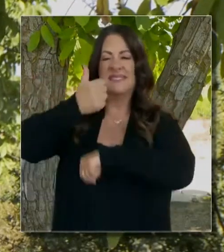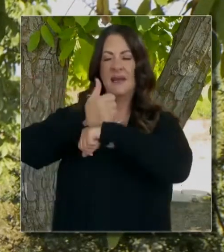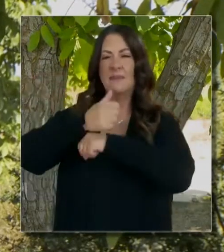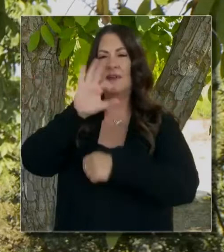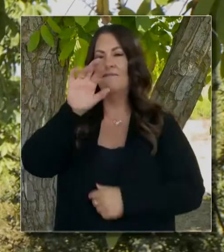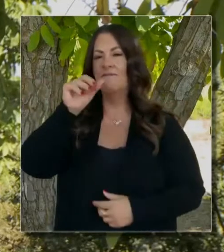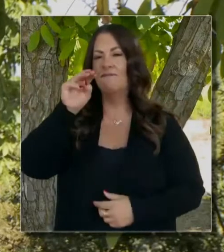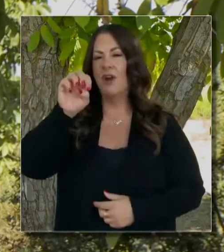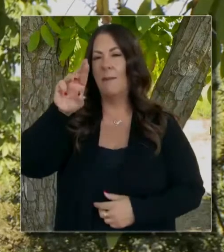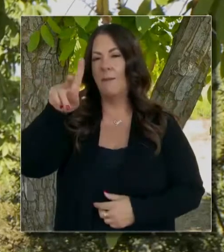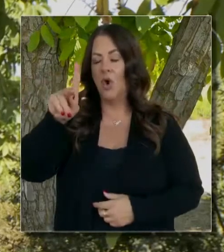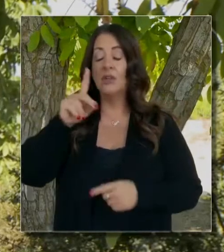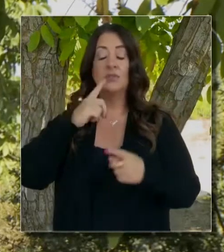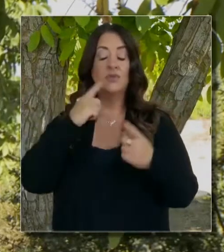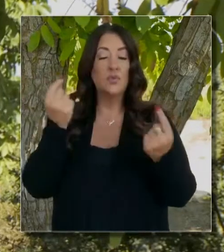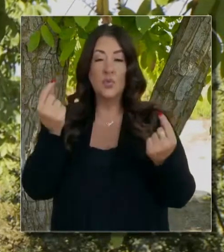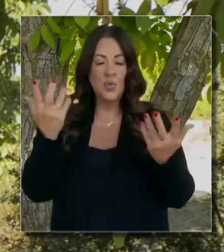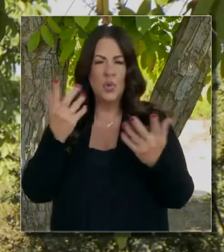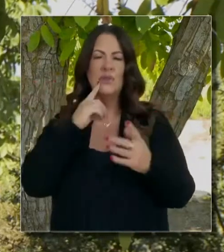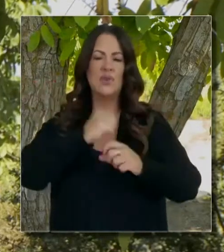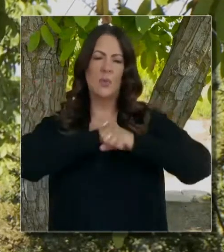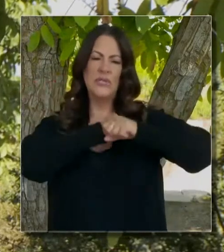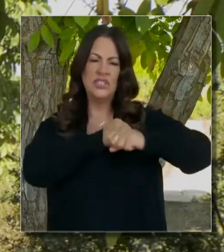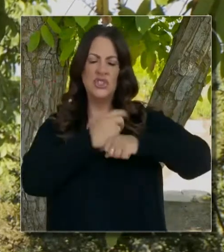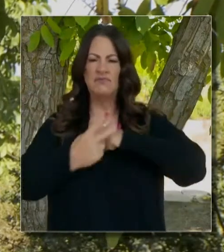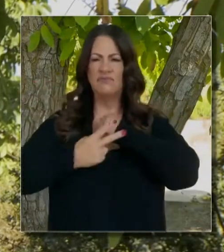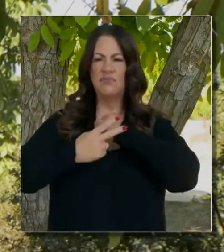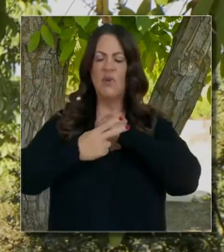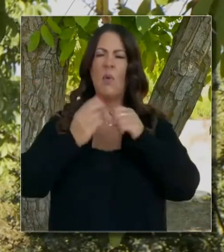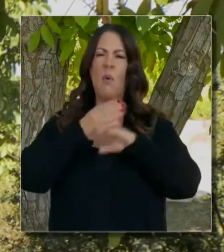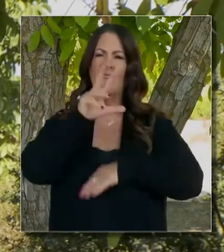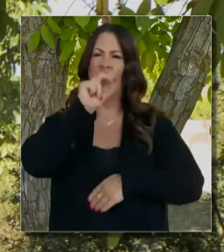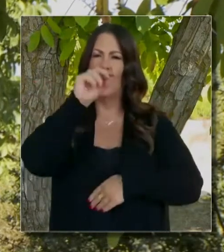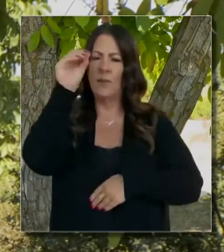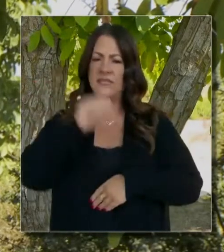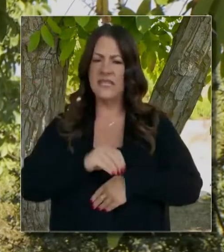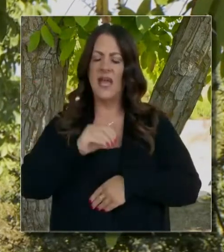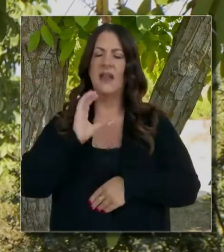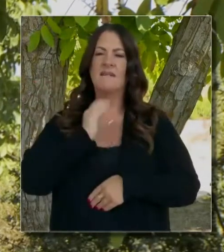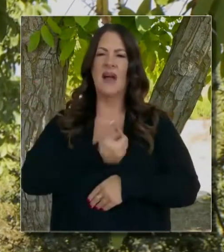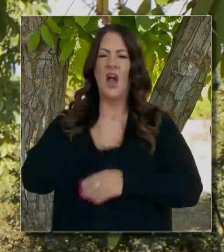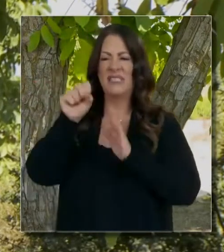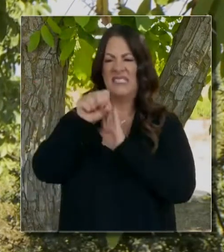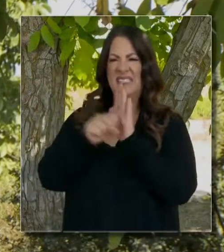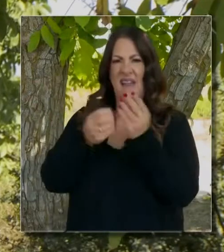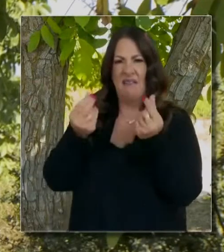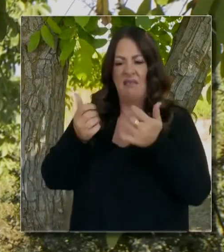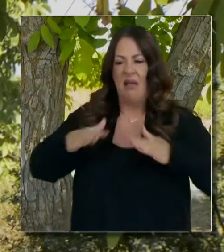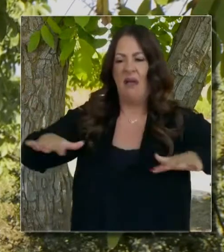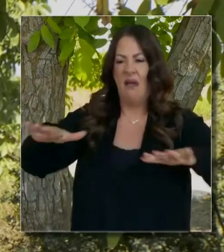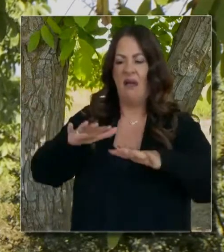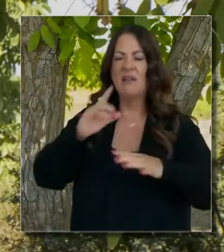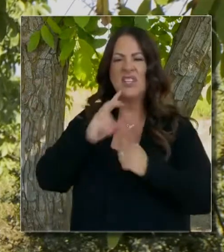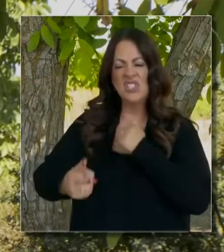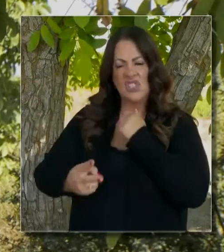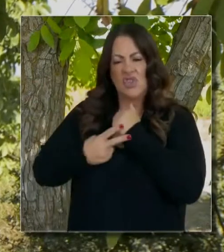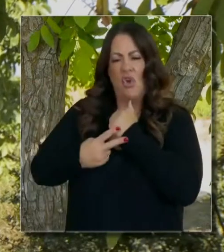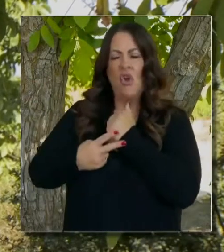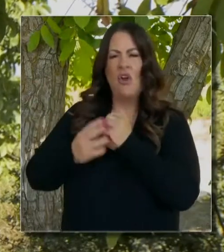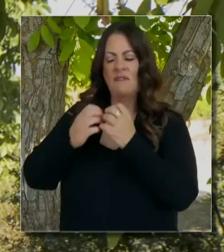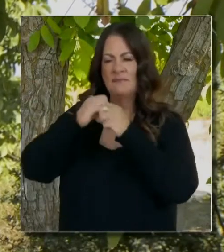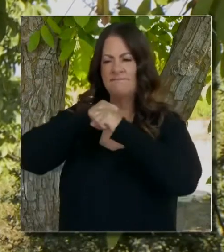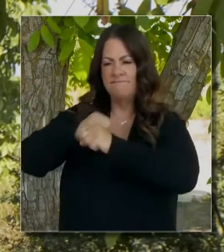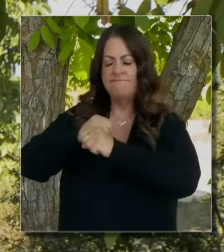to preserve and protect over 30% of the state's lands to be conserved here in the state